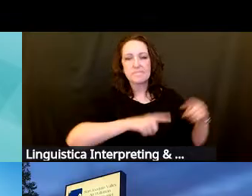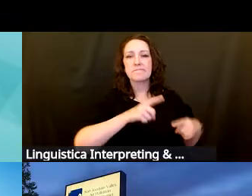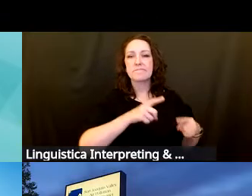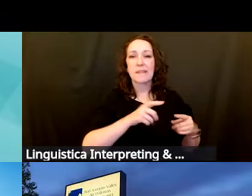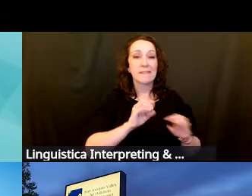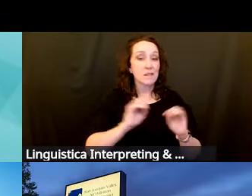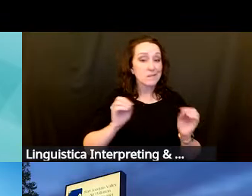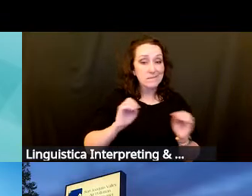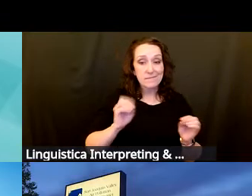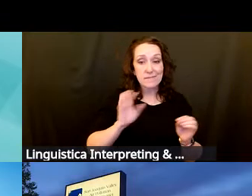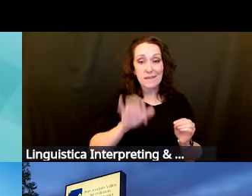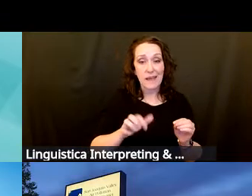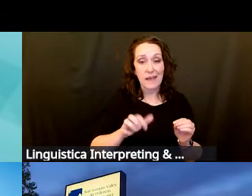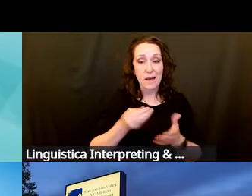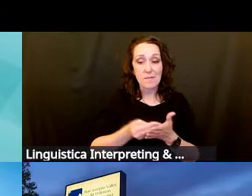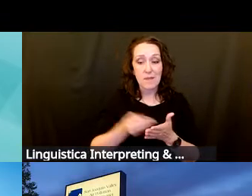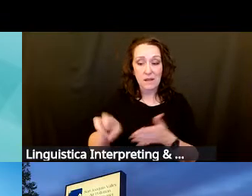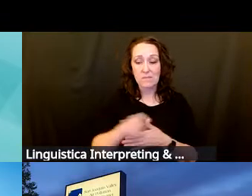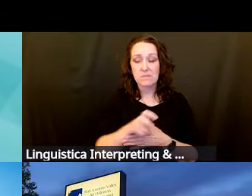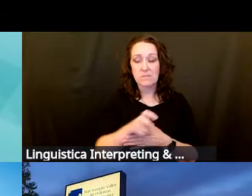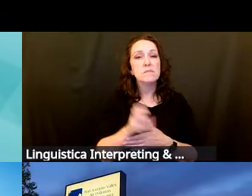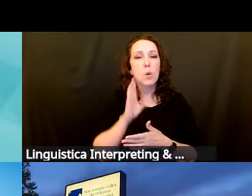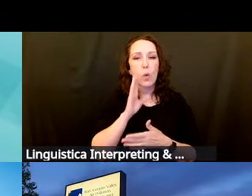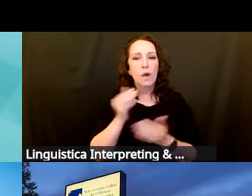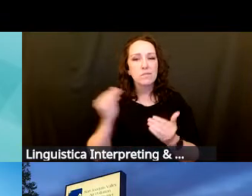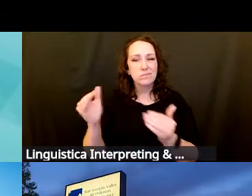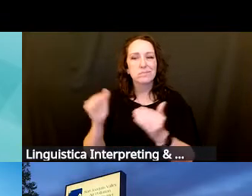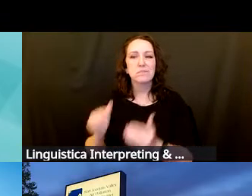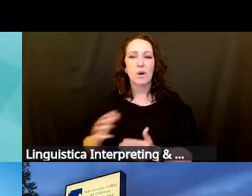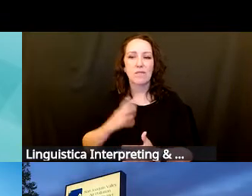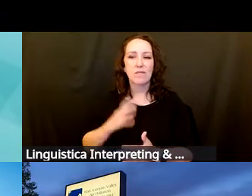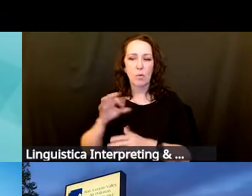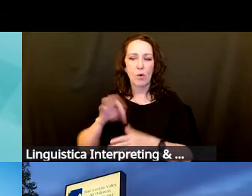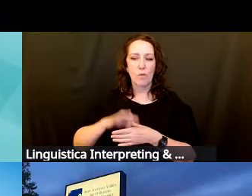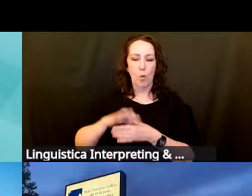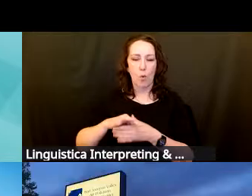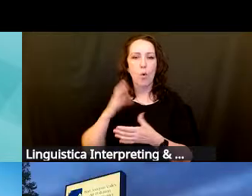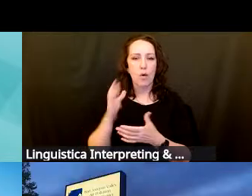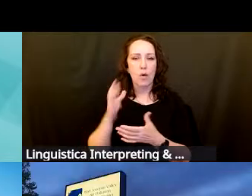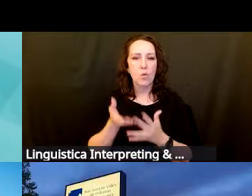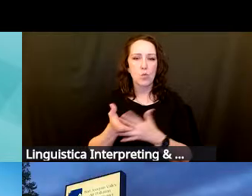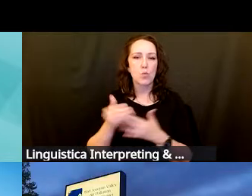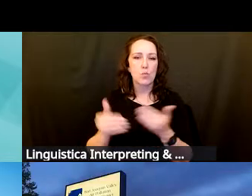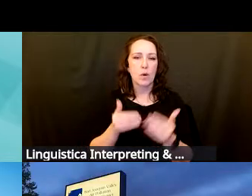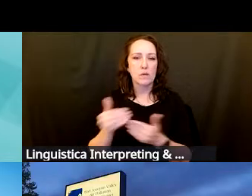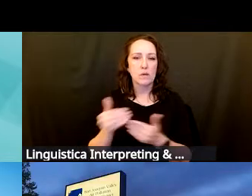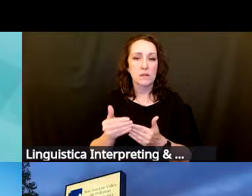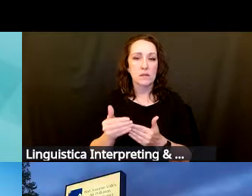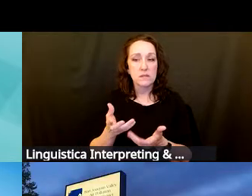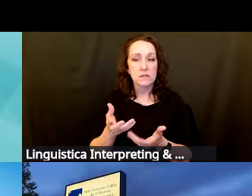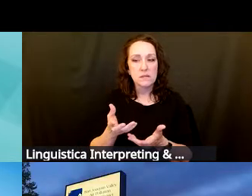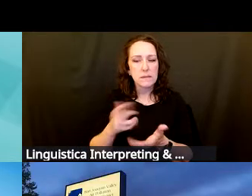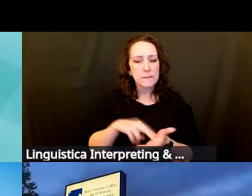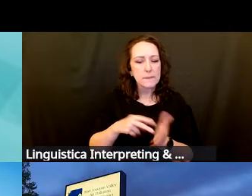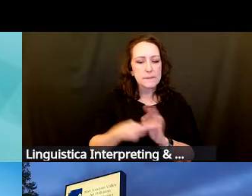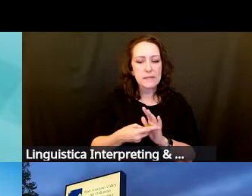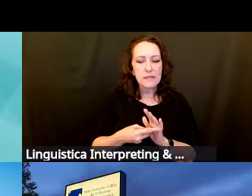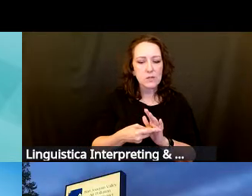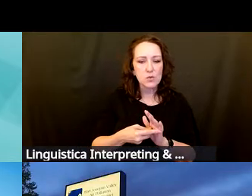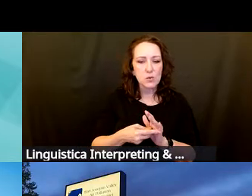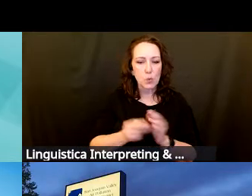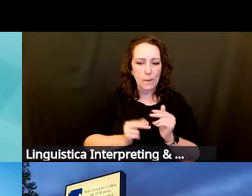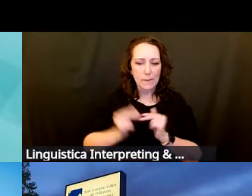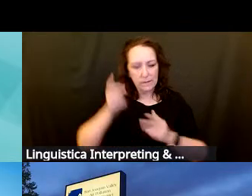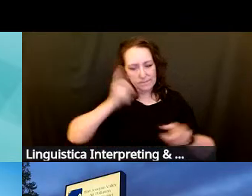this reallocation of funds, we will move into a formal vote and we will go through that process with you on what it means to build consensus and